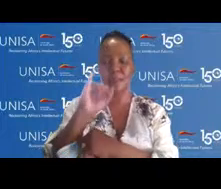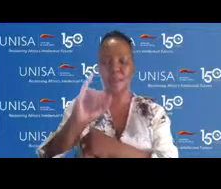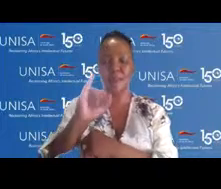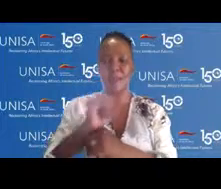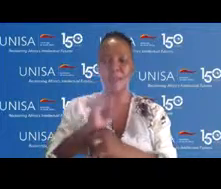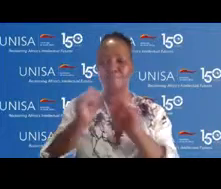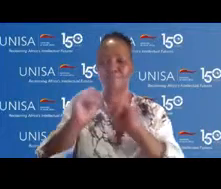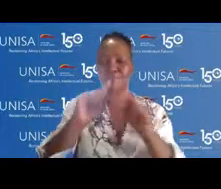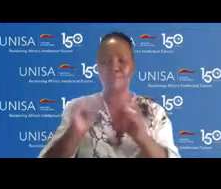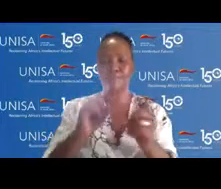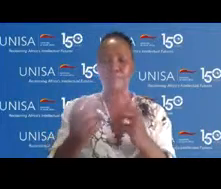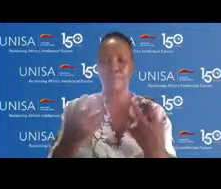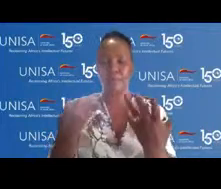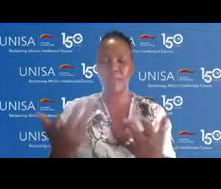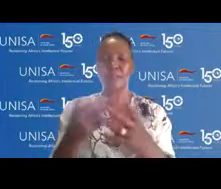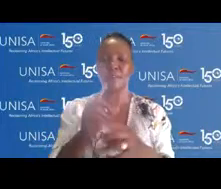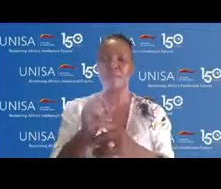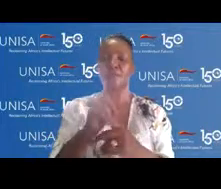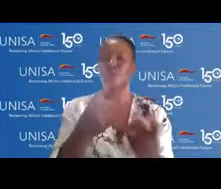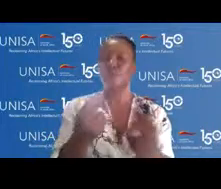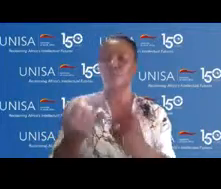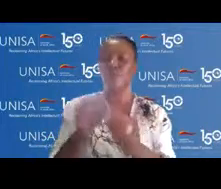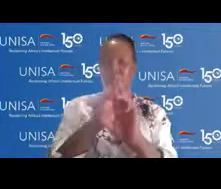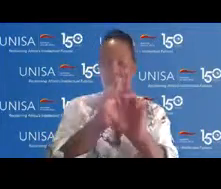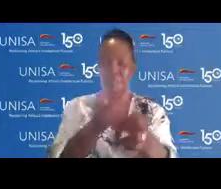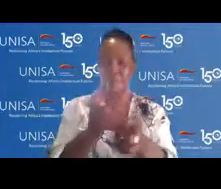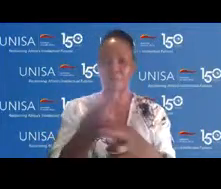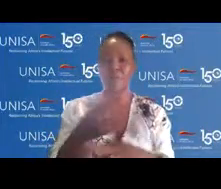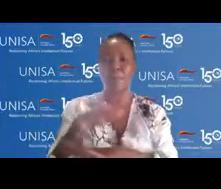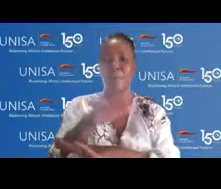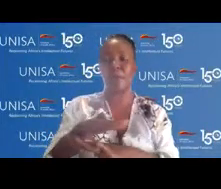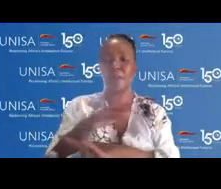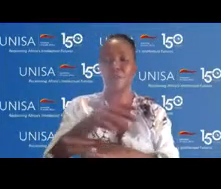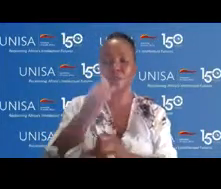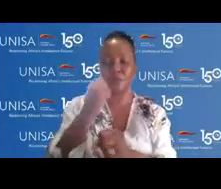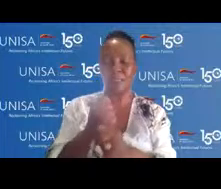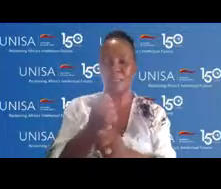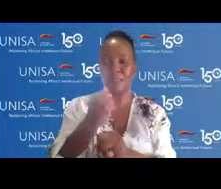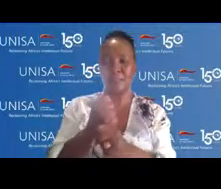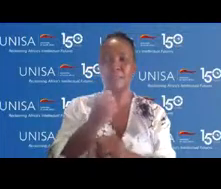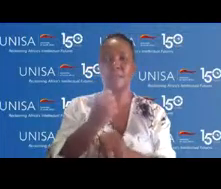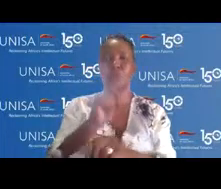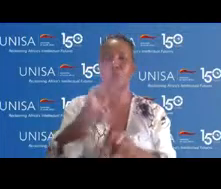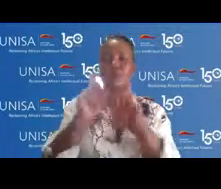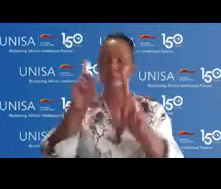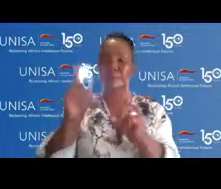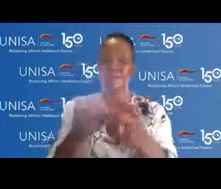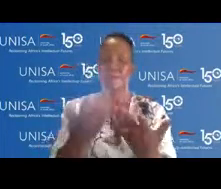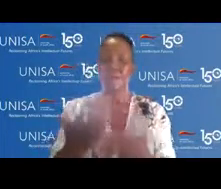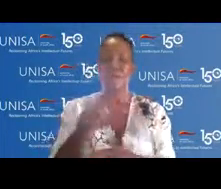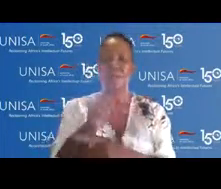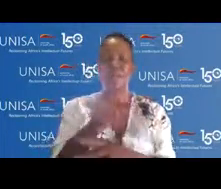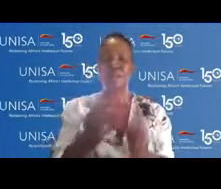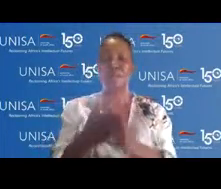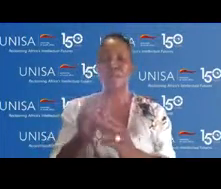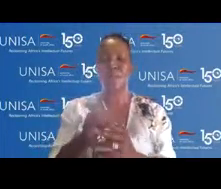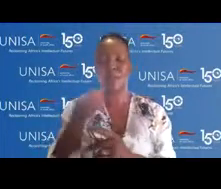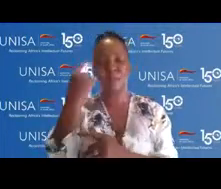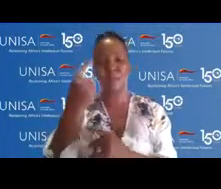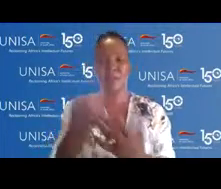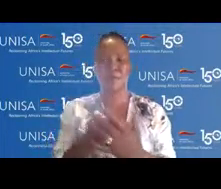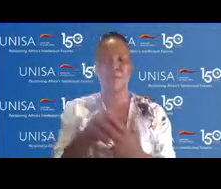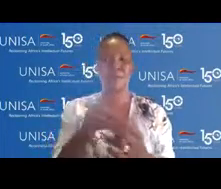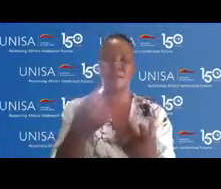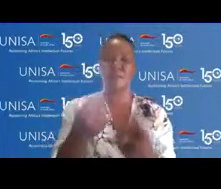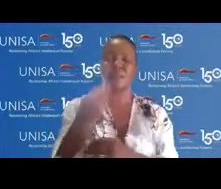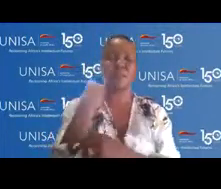that standard one that will respond based on standard questions that you can ask it. This one actually goes and thinks, goes and looks at our data set and